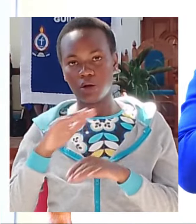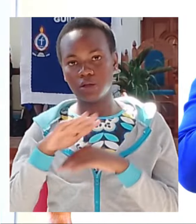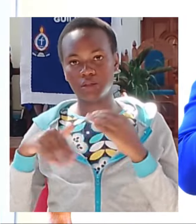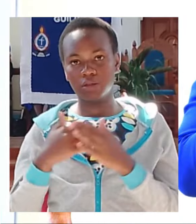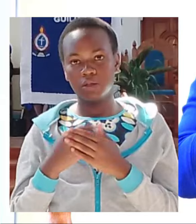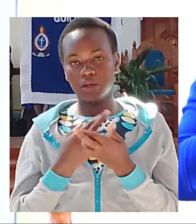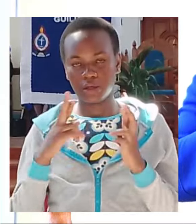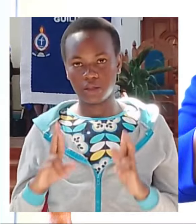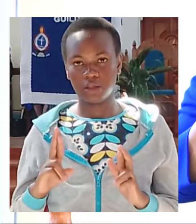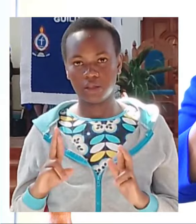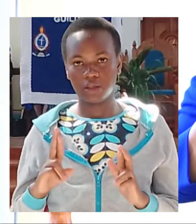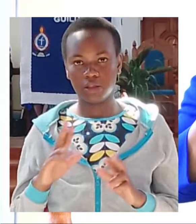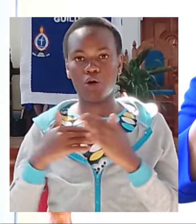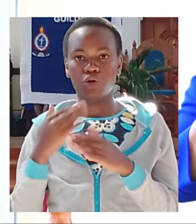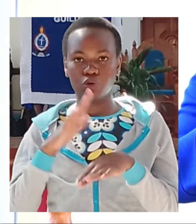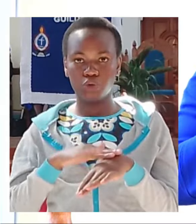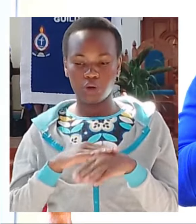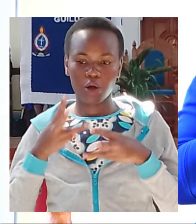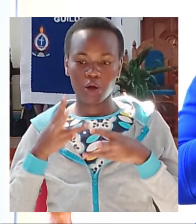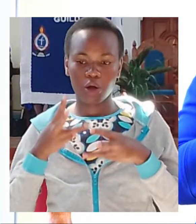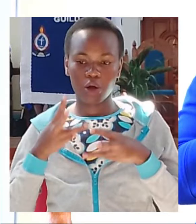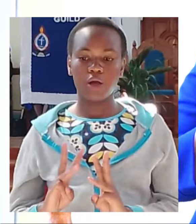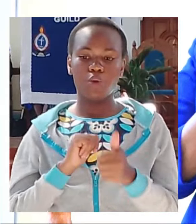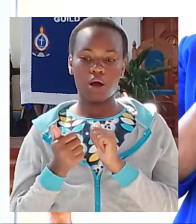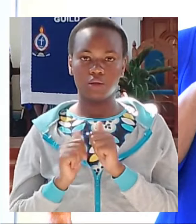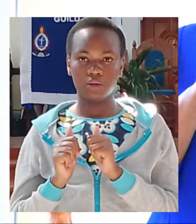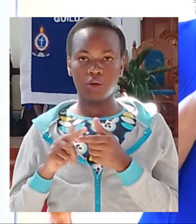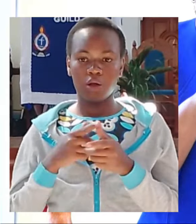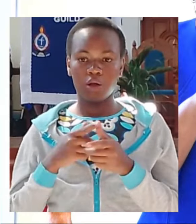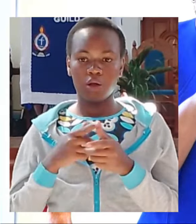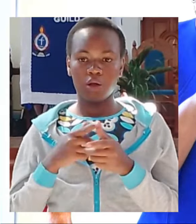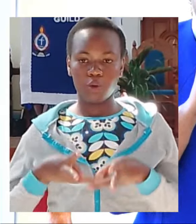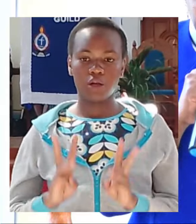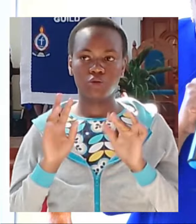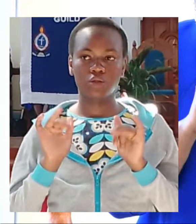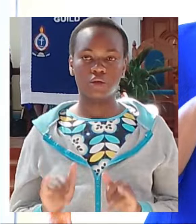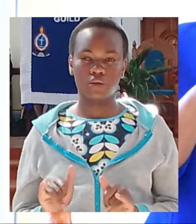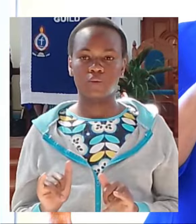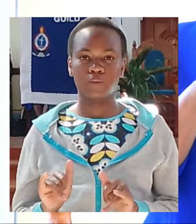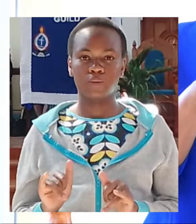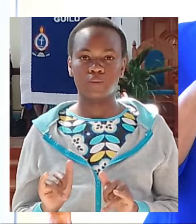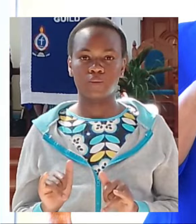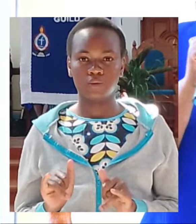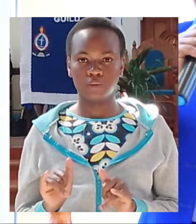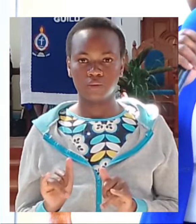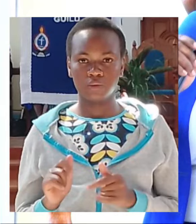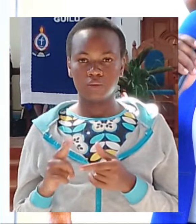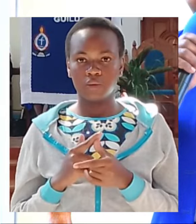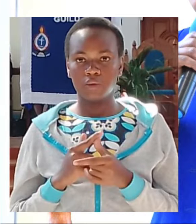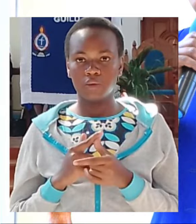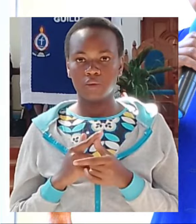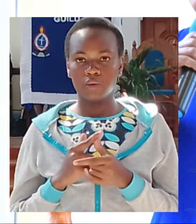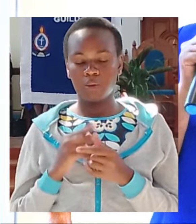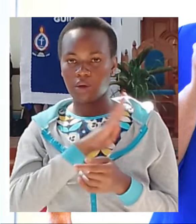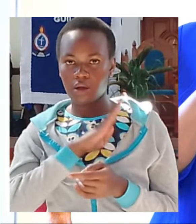Righteousness is all about the way you act, the way you live, and whether your behavior